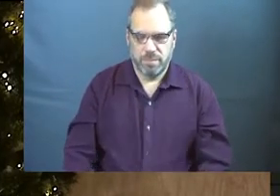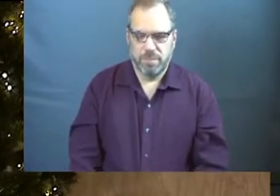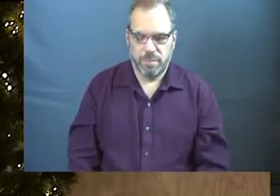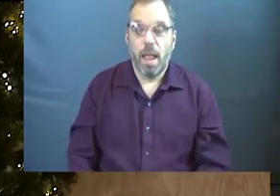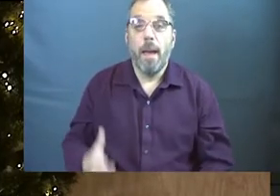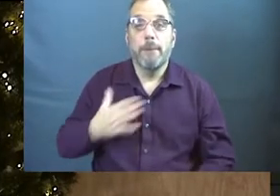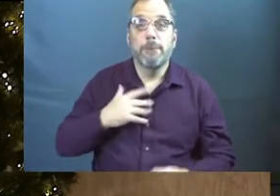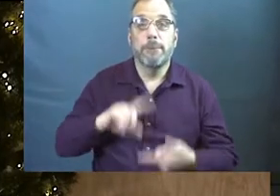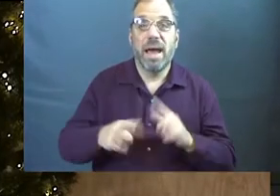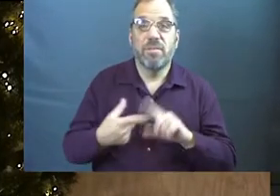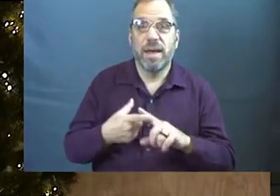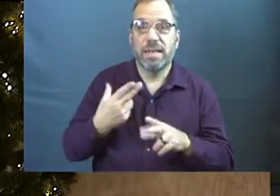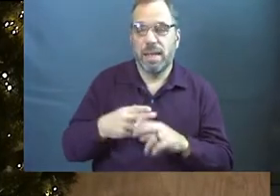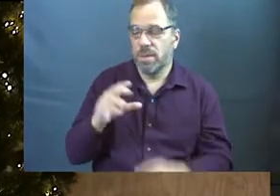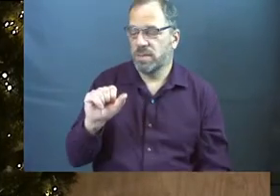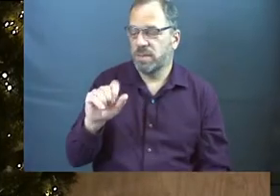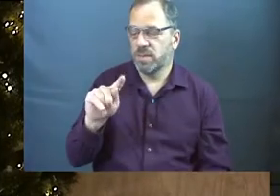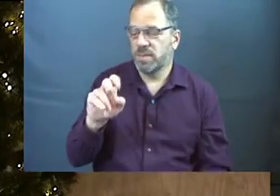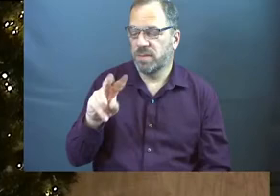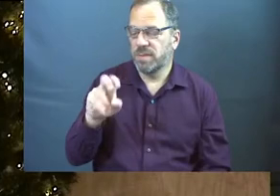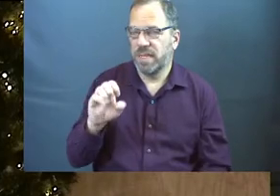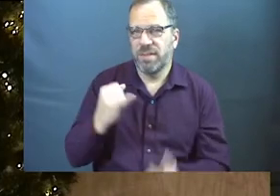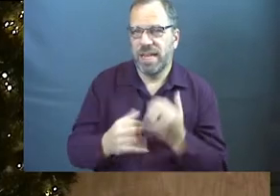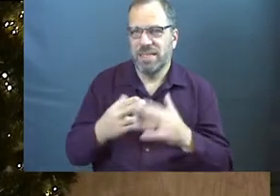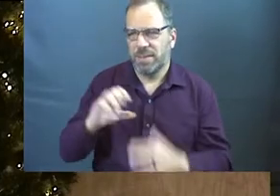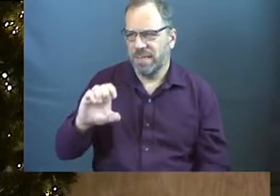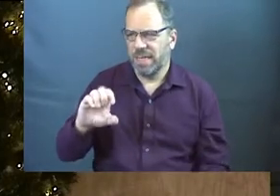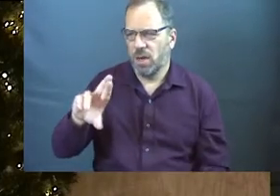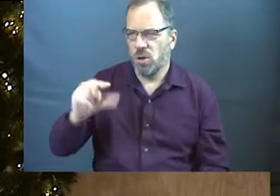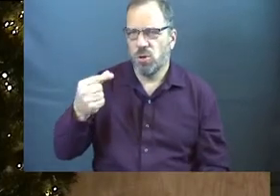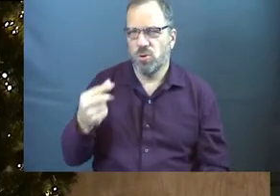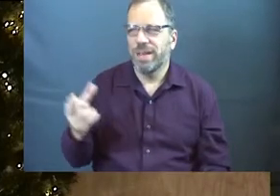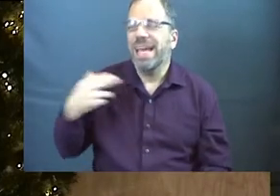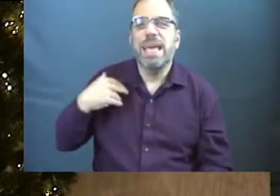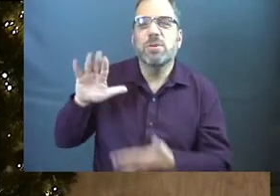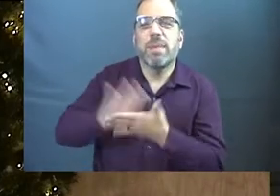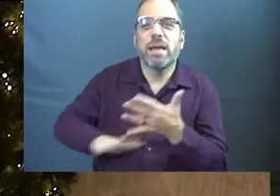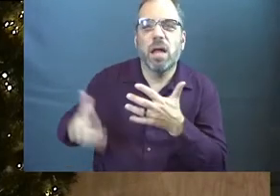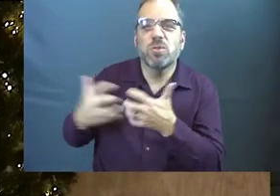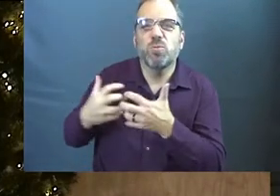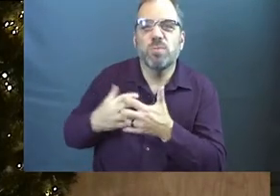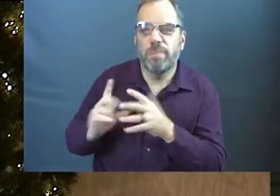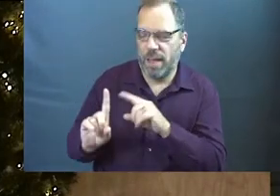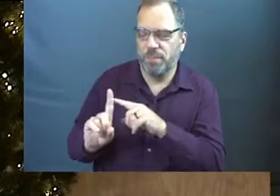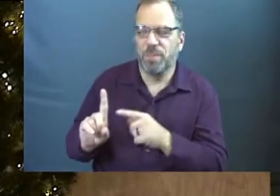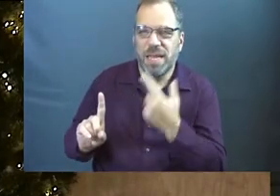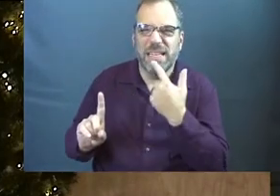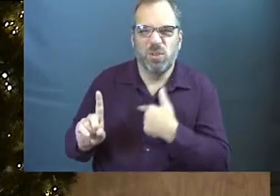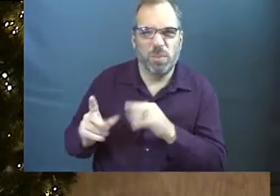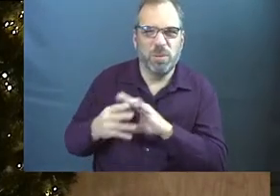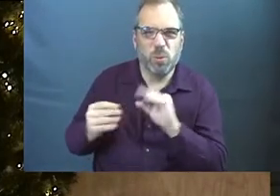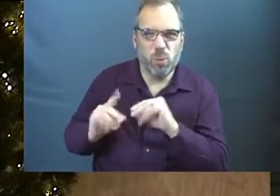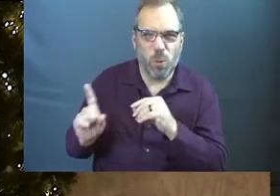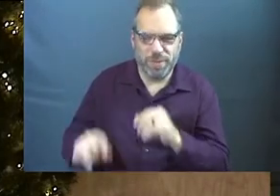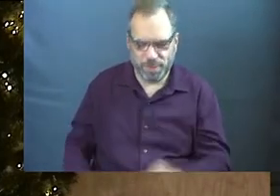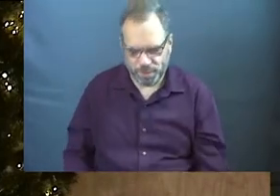A friend of mine, Steve Krug, he's actually one of those college roommates, as a matter of fact, but he told me this